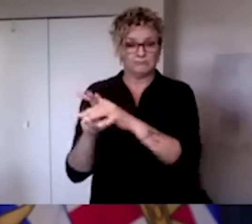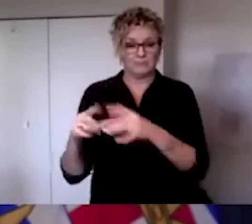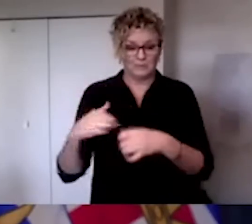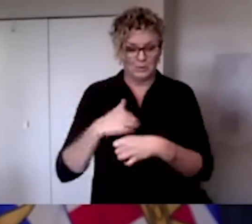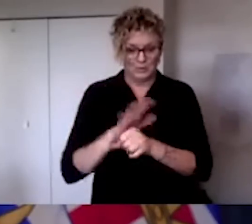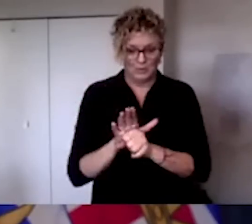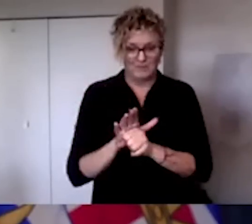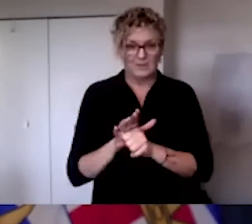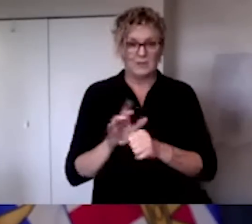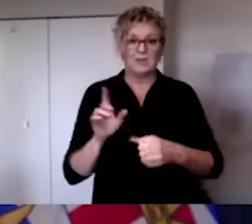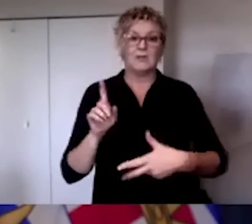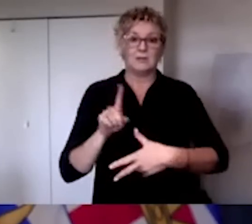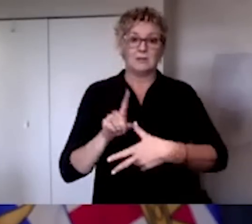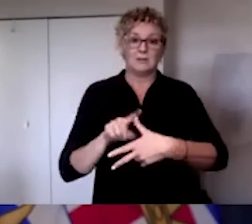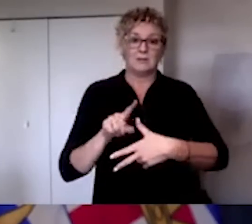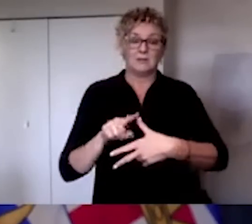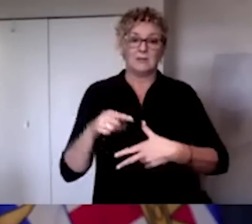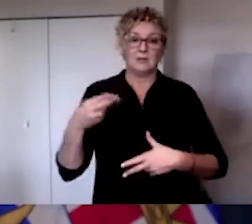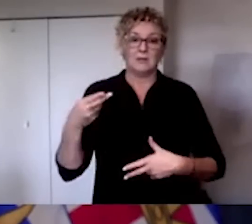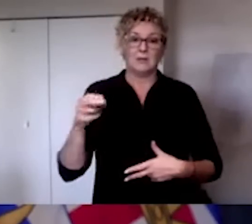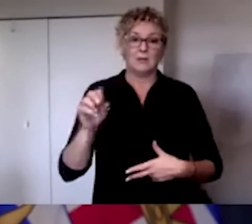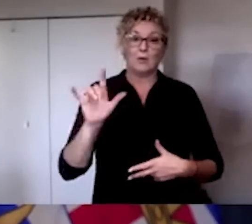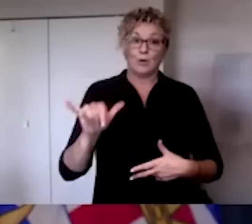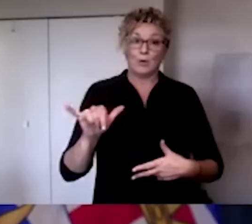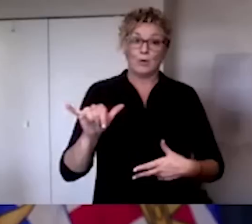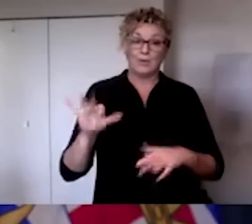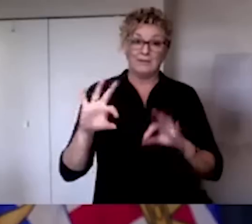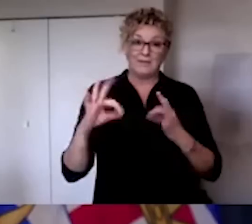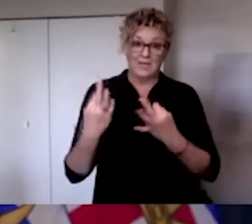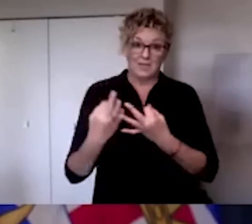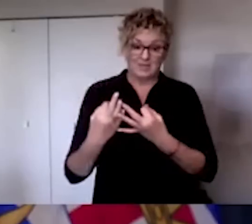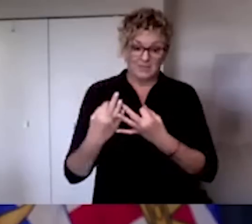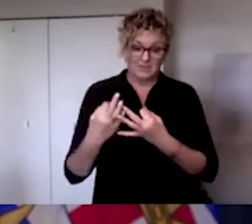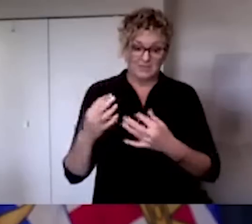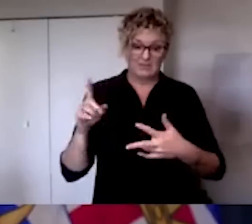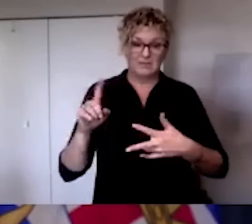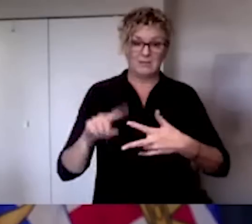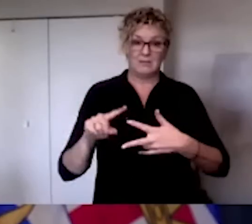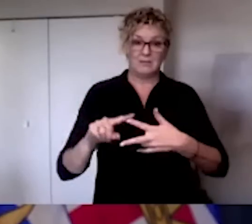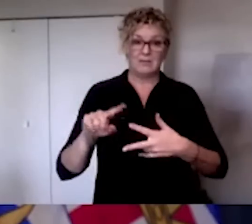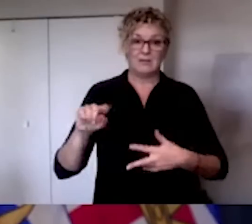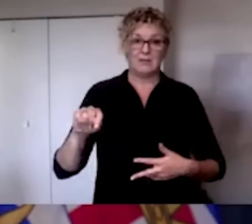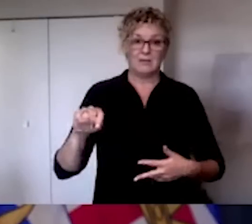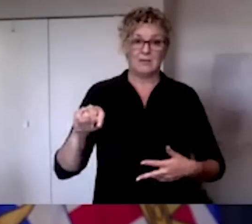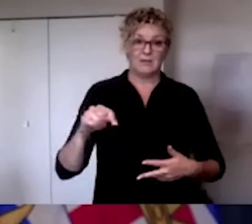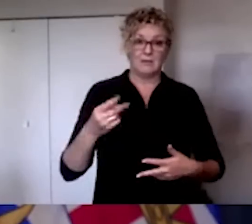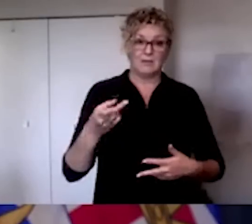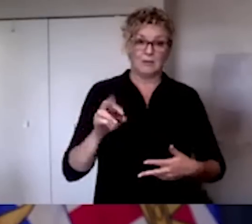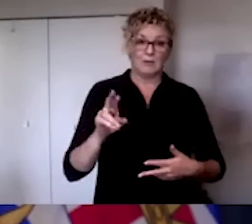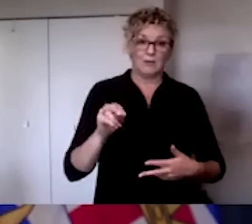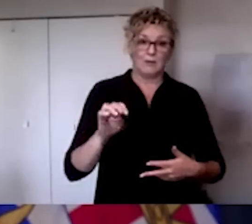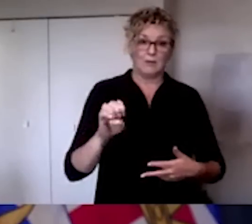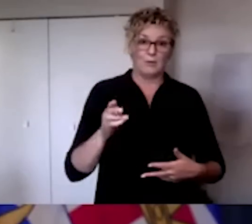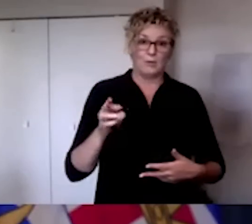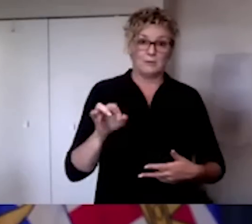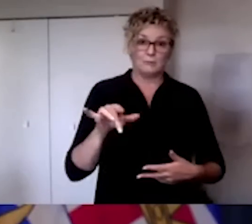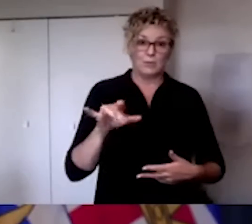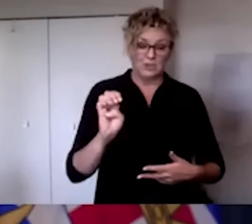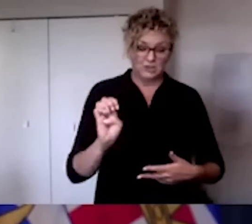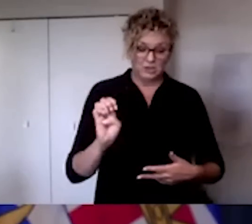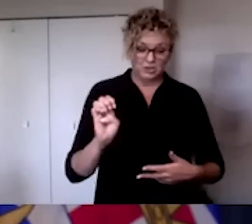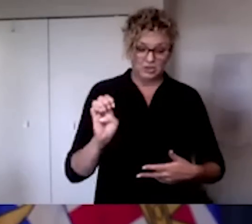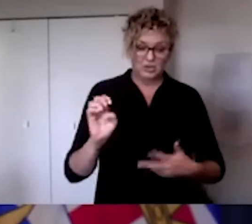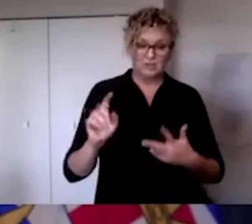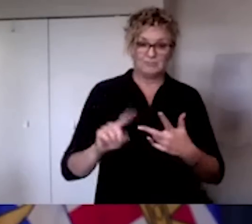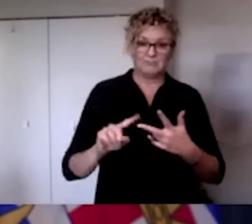COVID-19. Over the weekend, we've had 3 new healthcare outbreaks. One recurrence in the